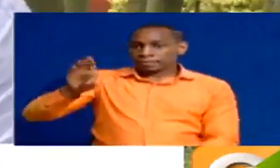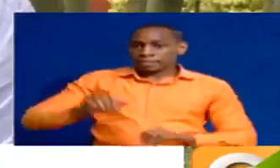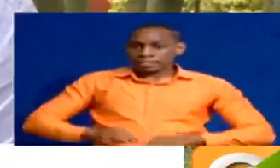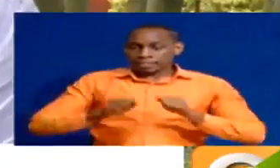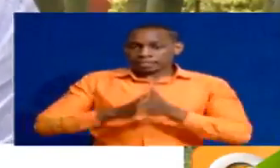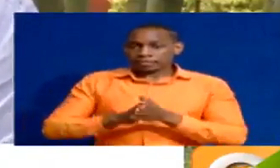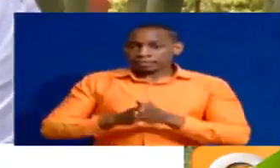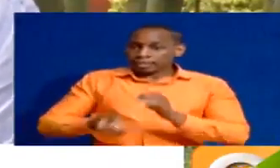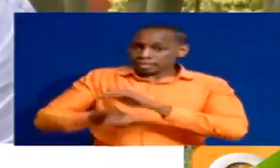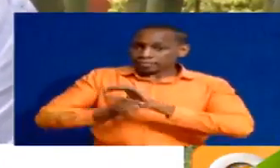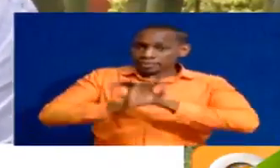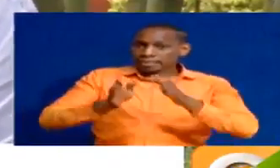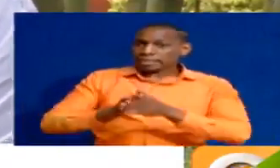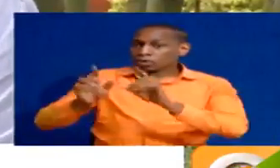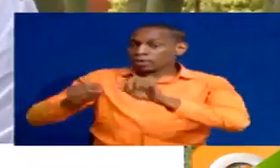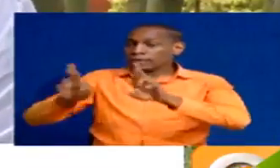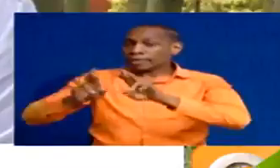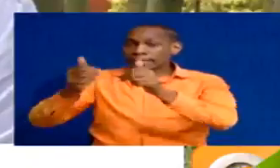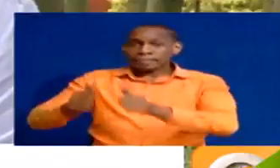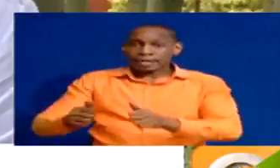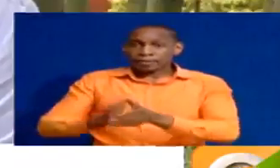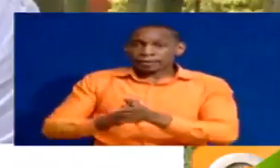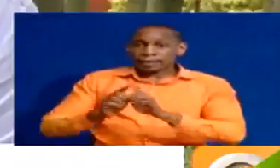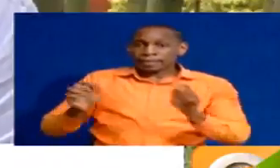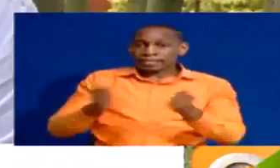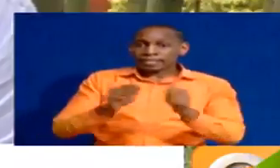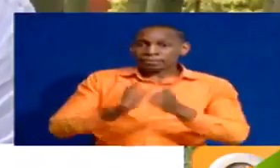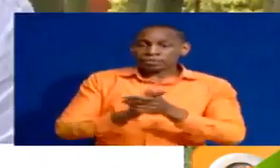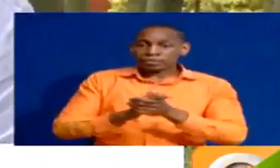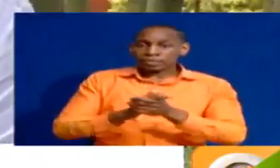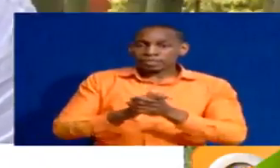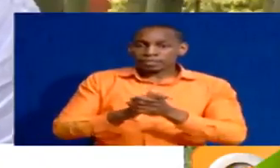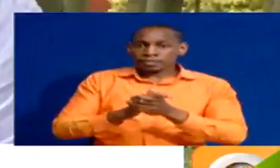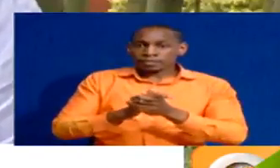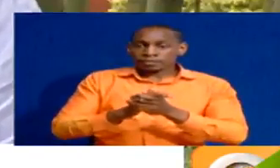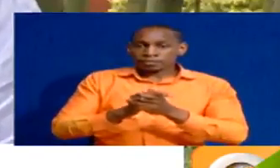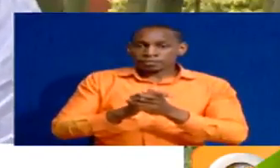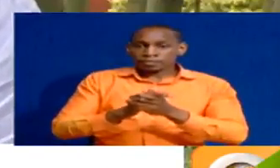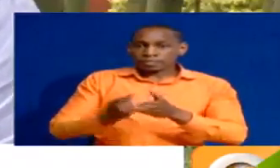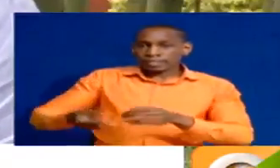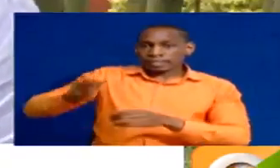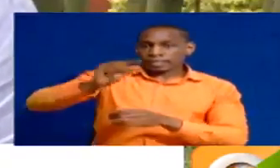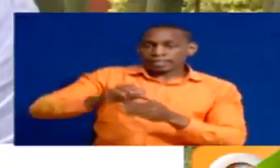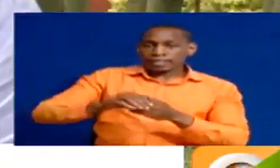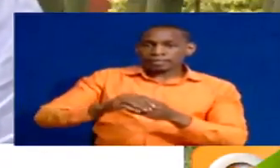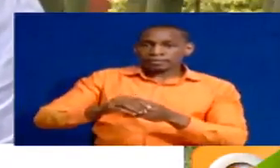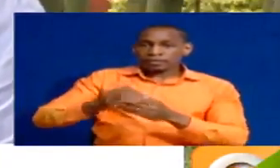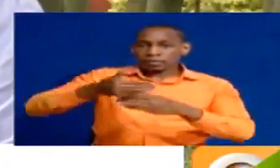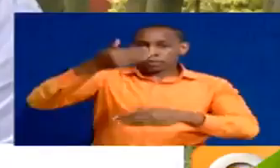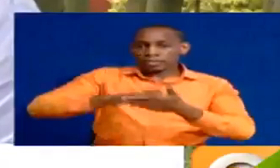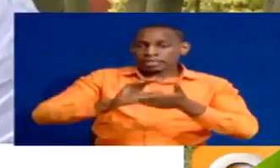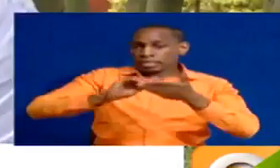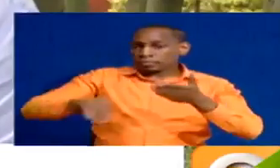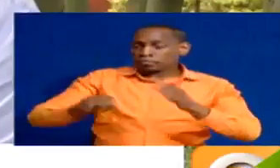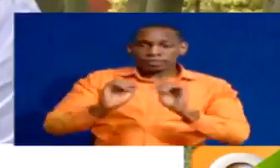very, very clearly. He has even said he's not prepared. But now he cannot delimit constituencies, either increase